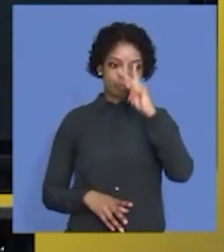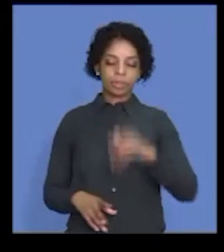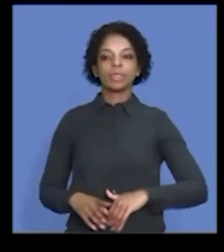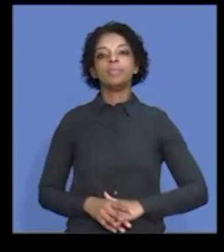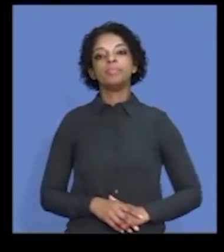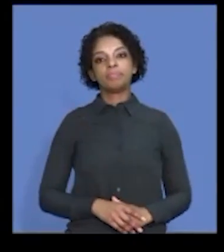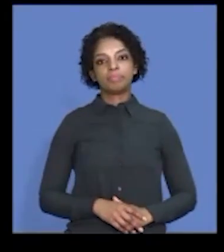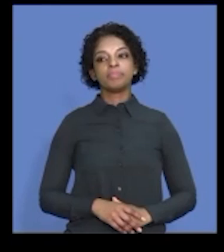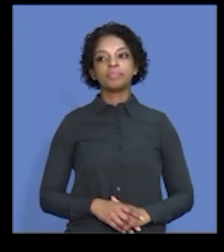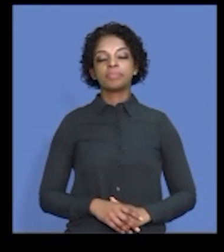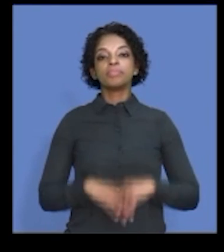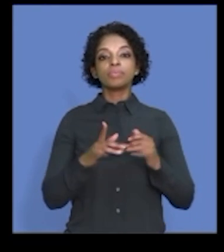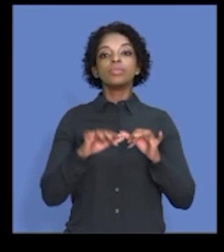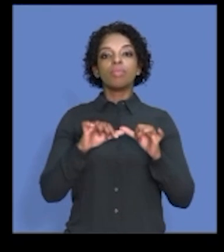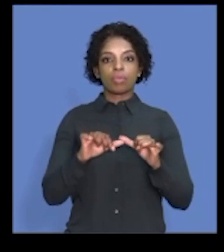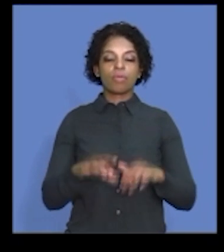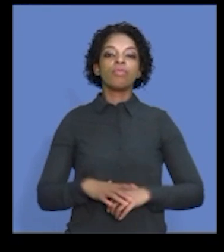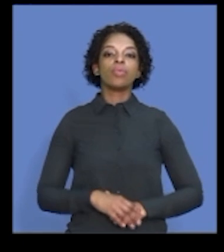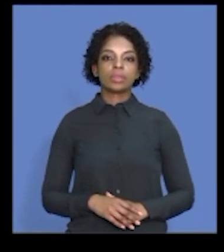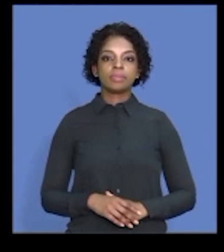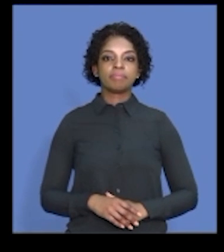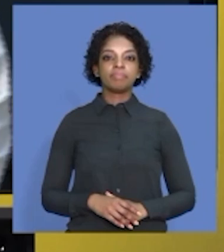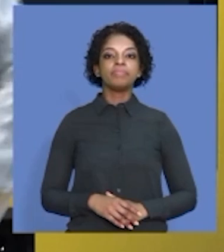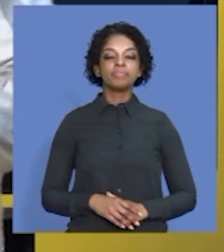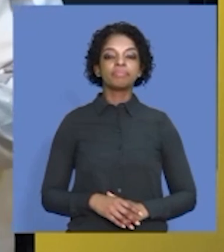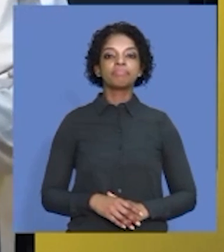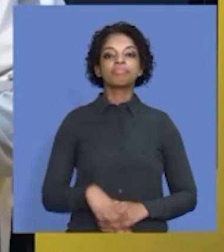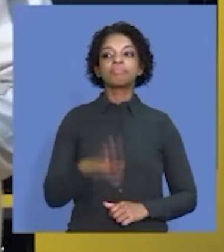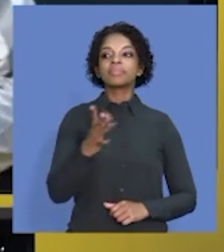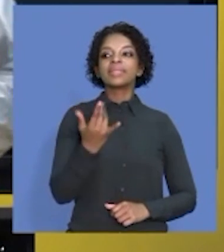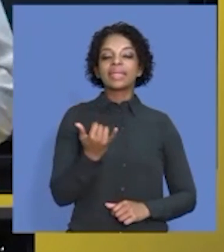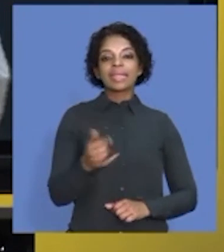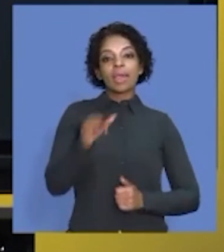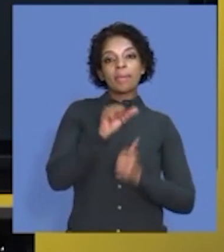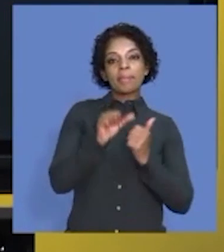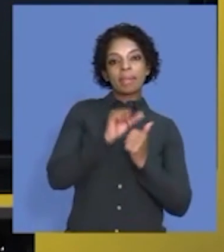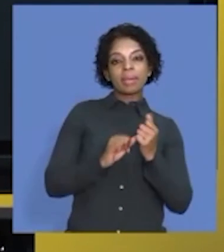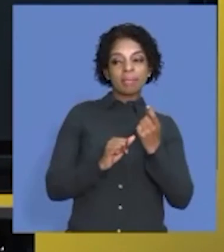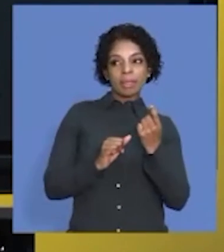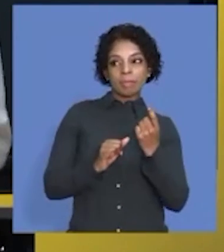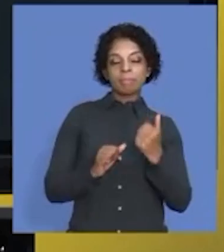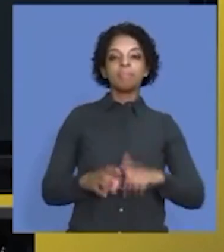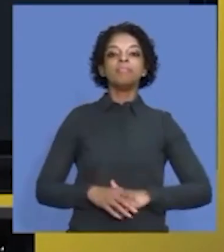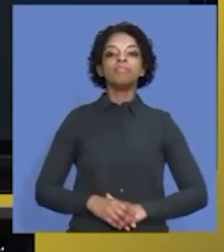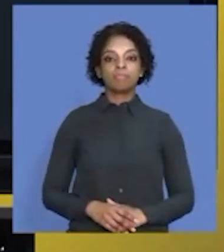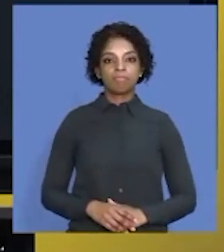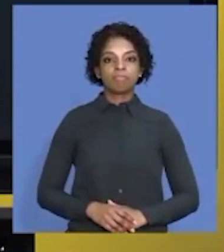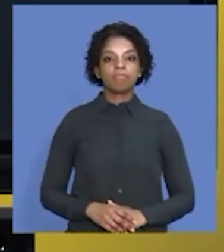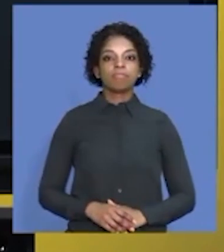Okay, done and dusted. Let's move on to our adjustments. Now, let's just go back